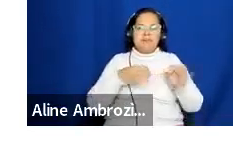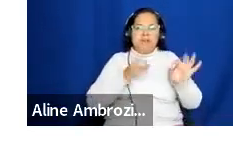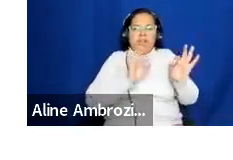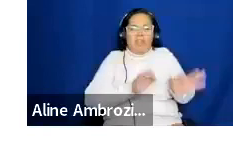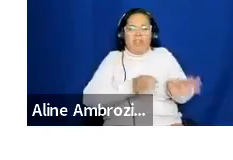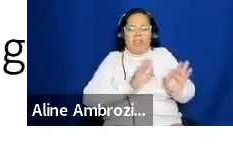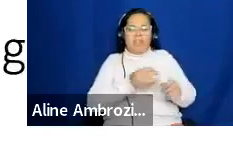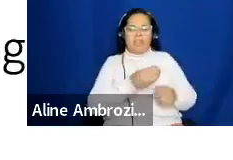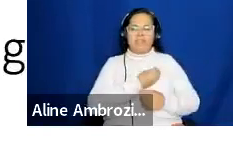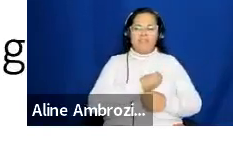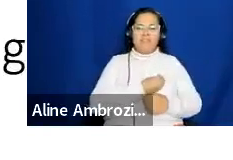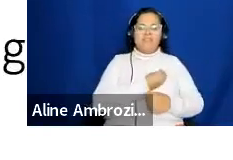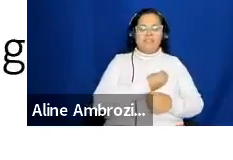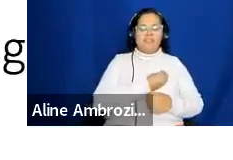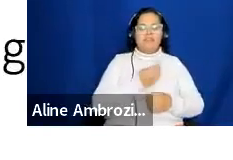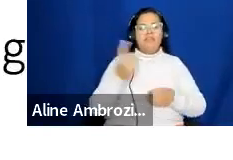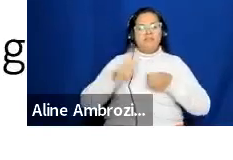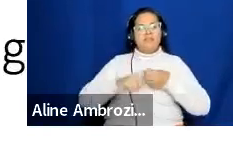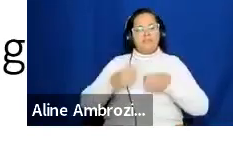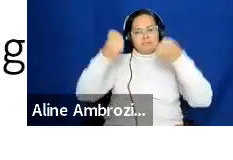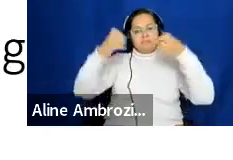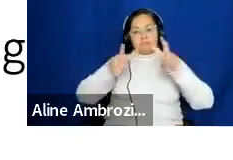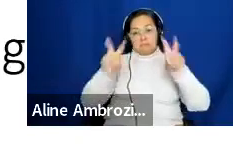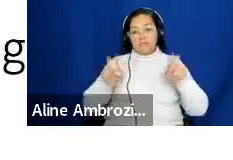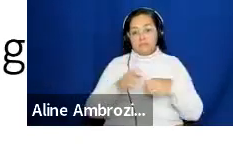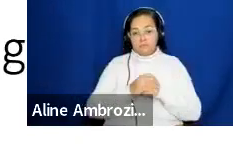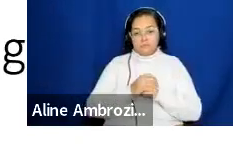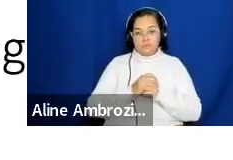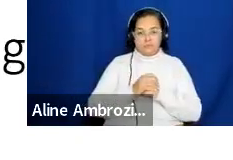Let me also take the issue of